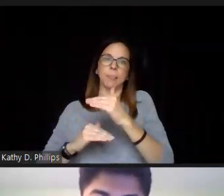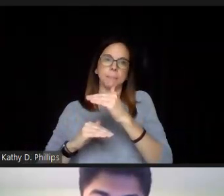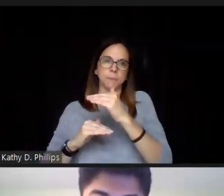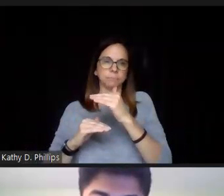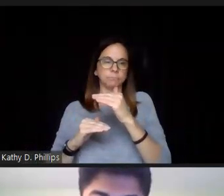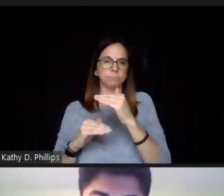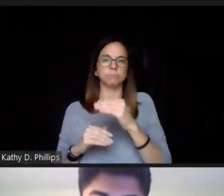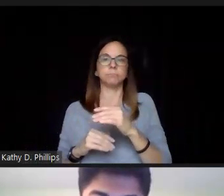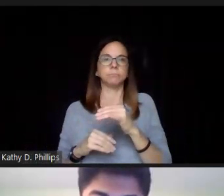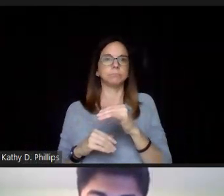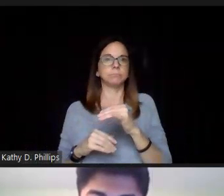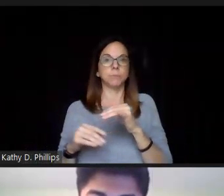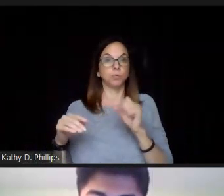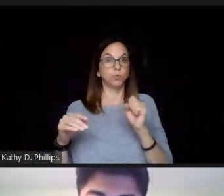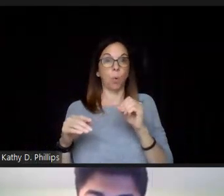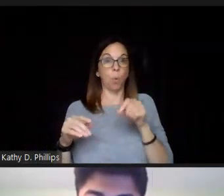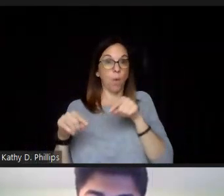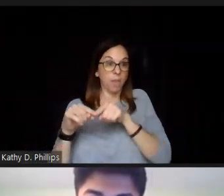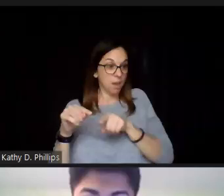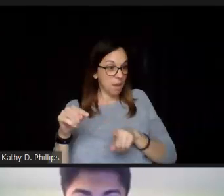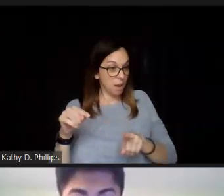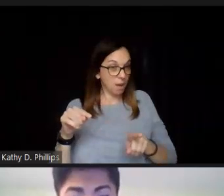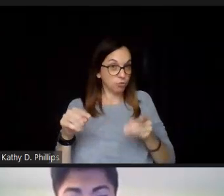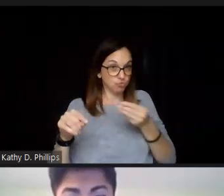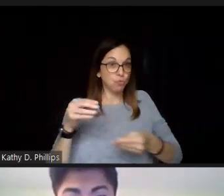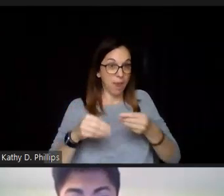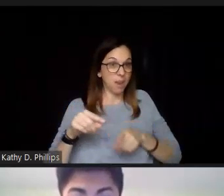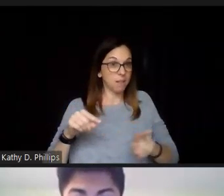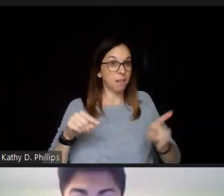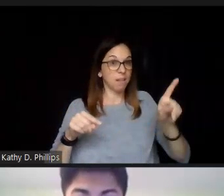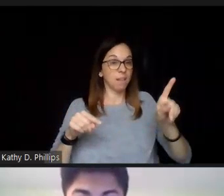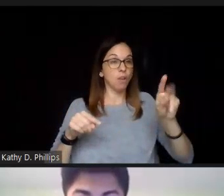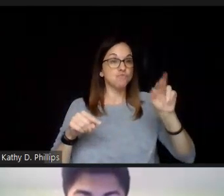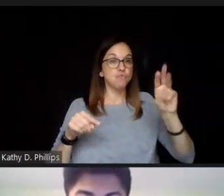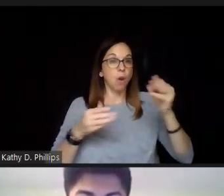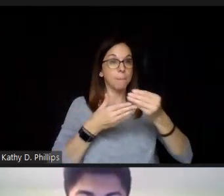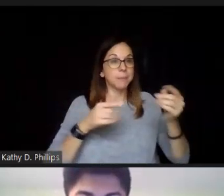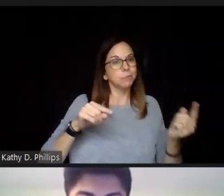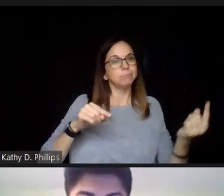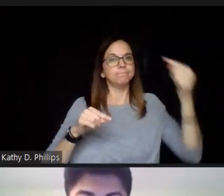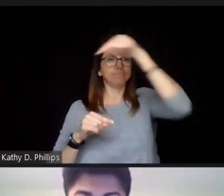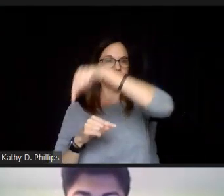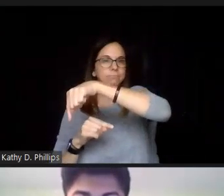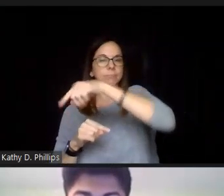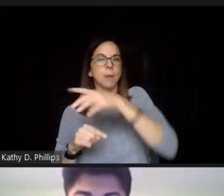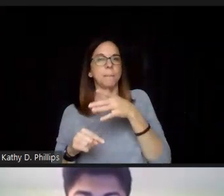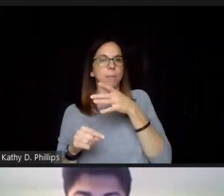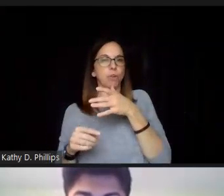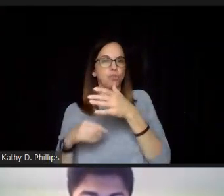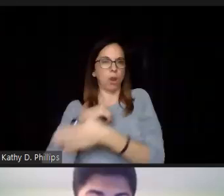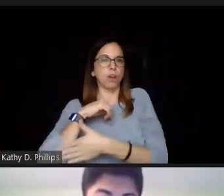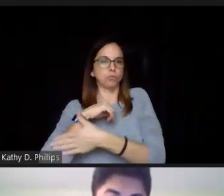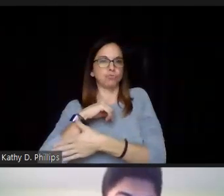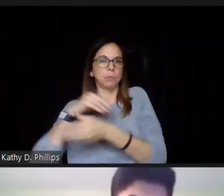and that it's getting back all of the raw materials from the colonies, and the mother country can